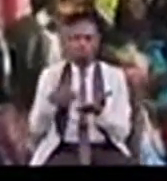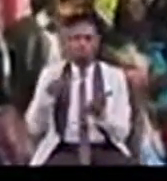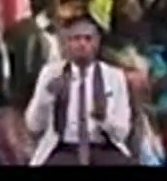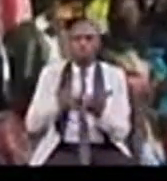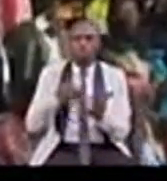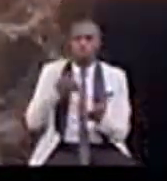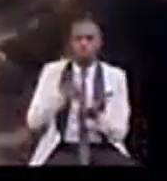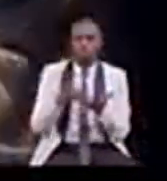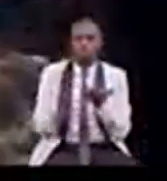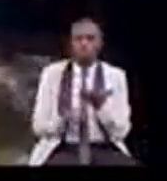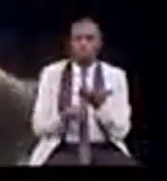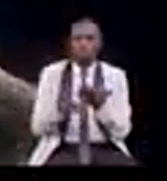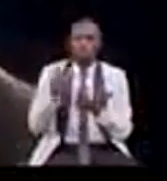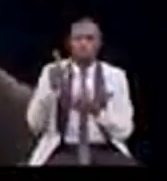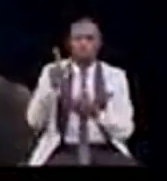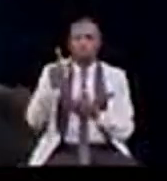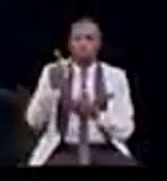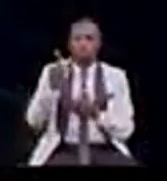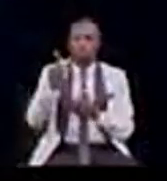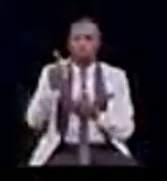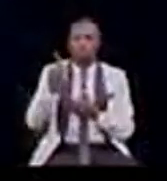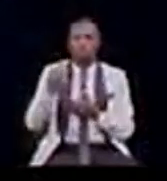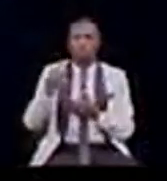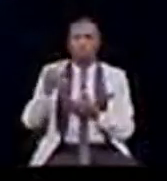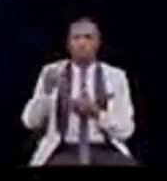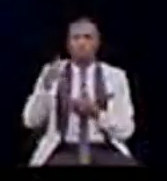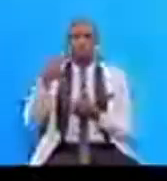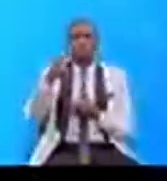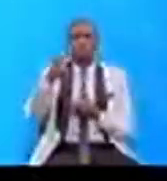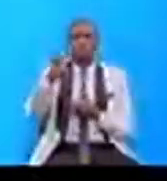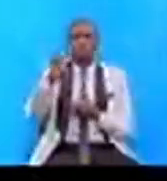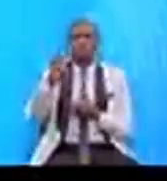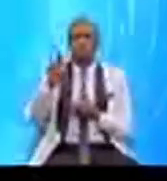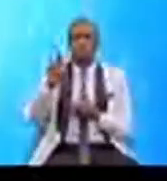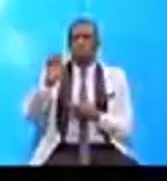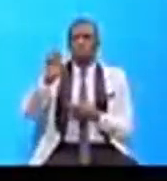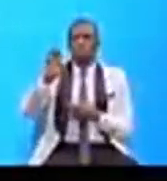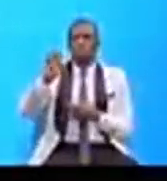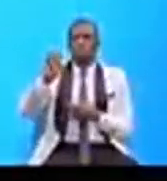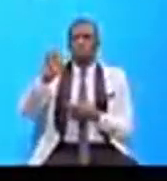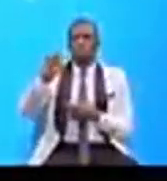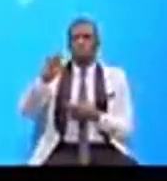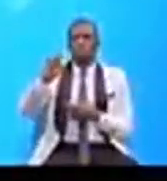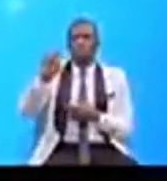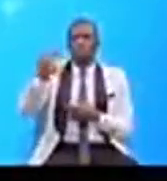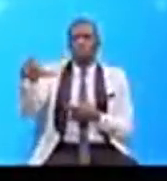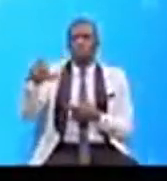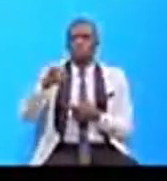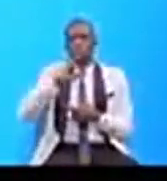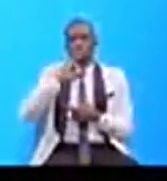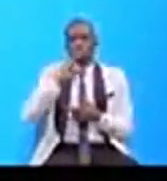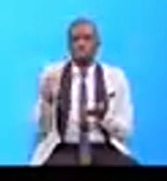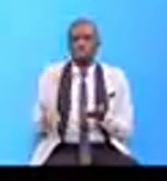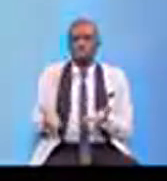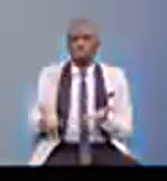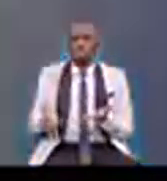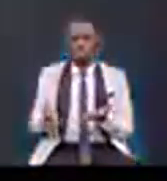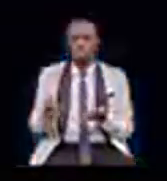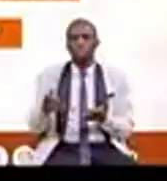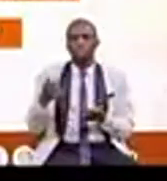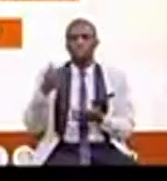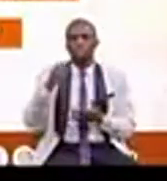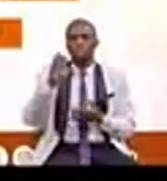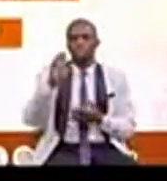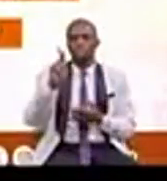December 2023. GCK Emmanuel is here. GCK, the gospel to every